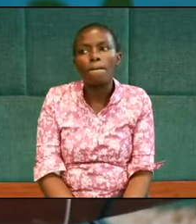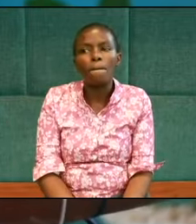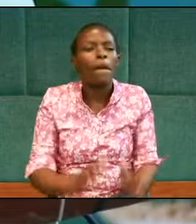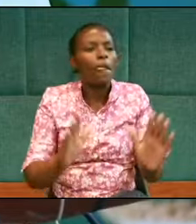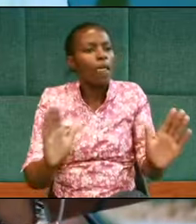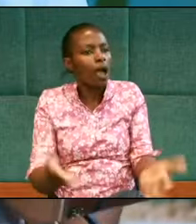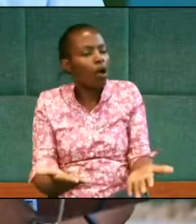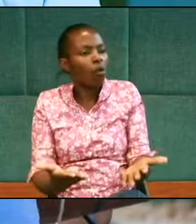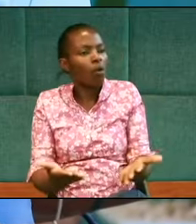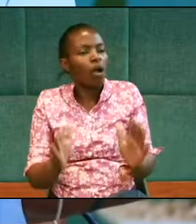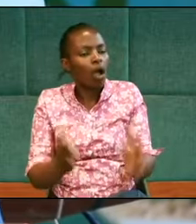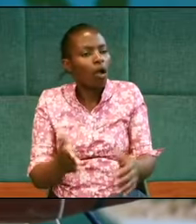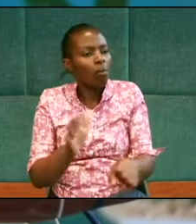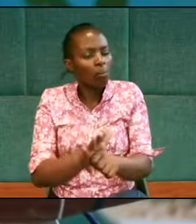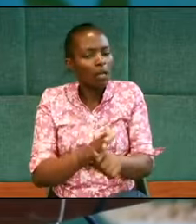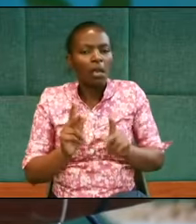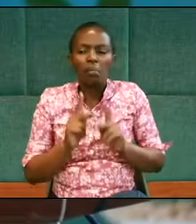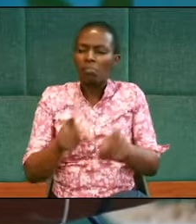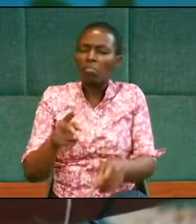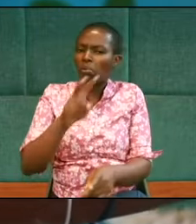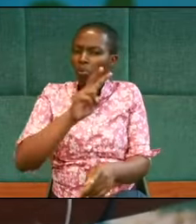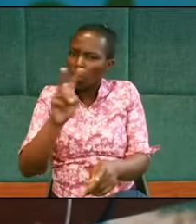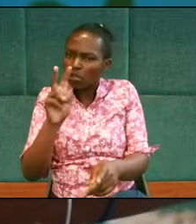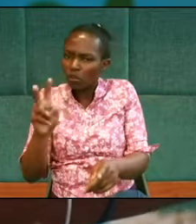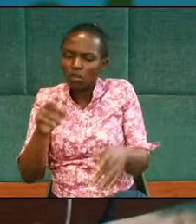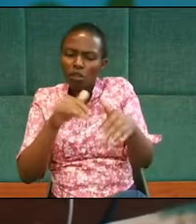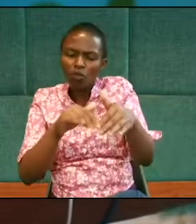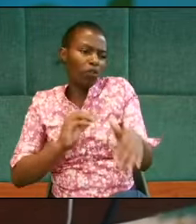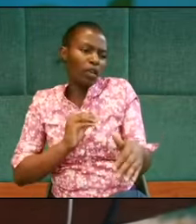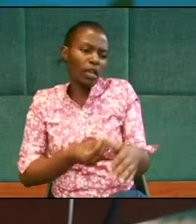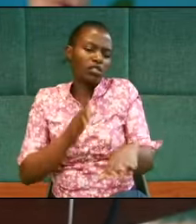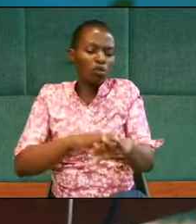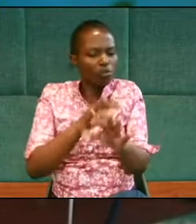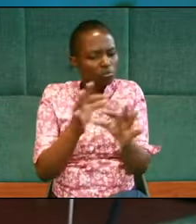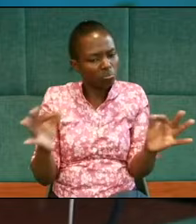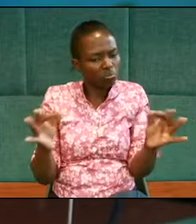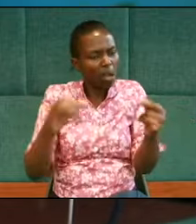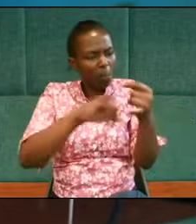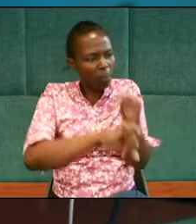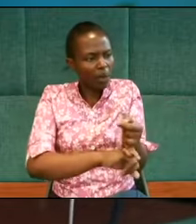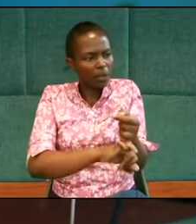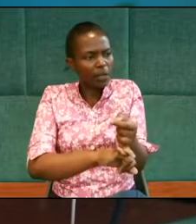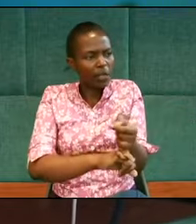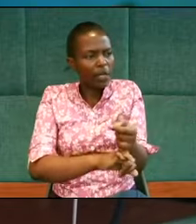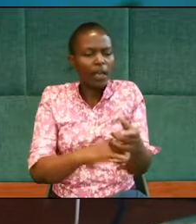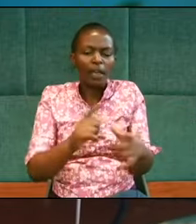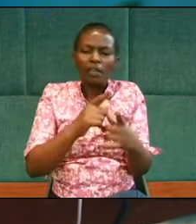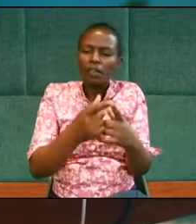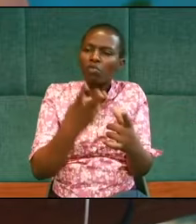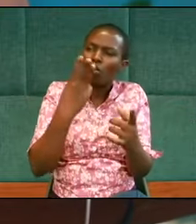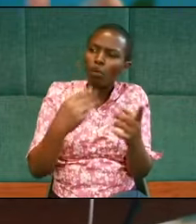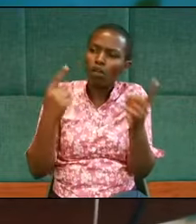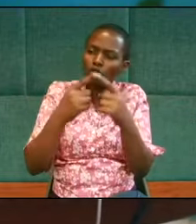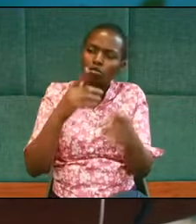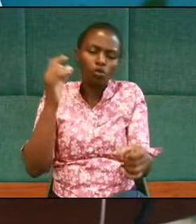How many persons watching online are presently not married and will desire